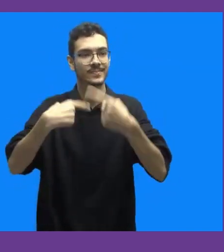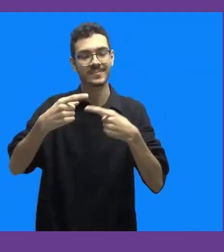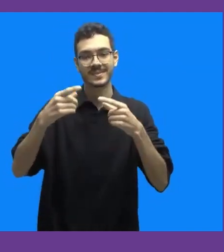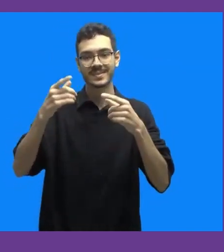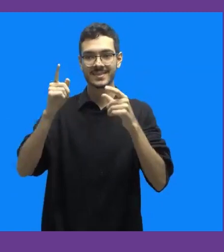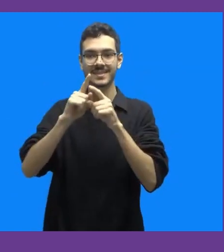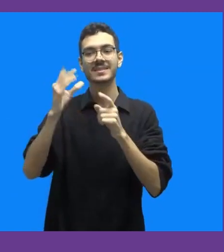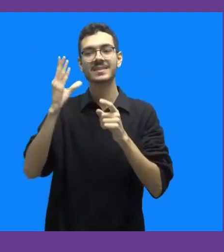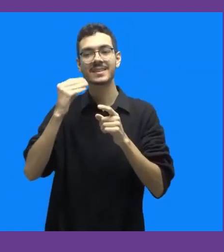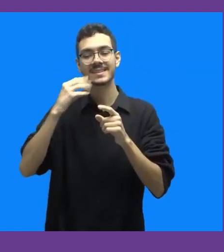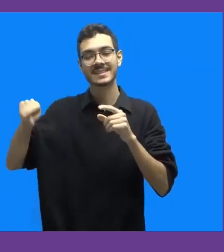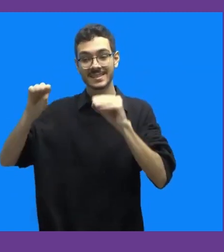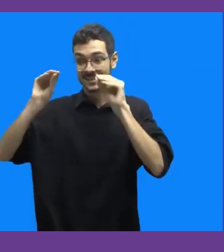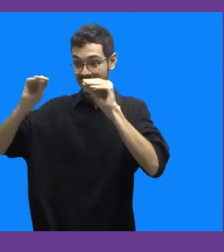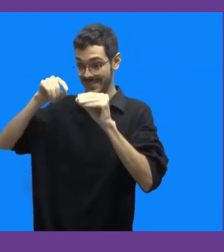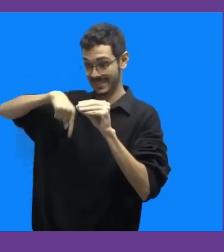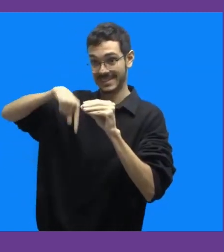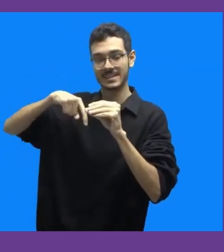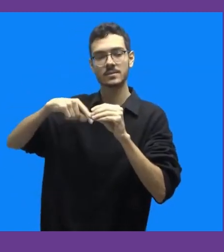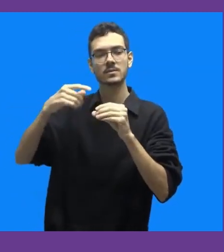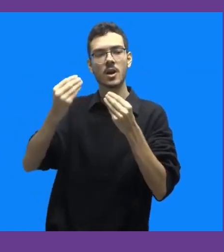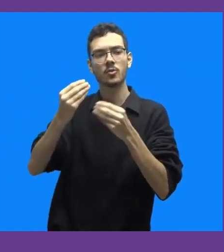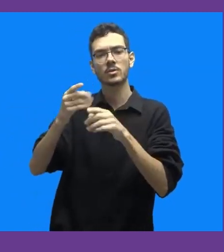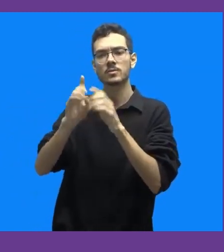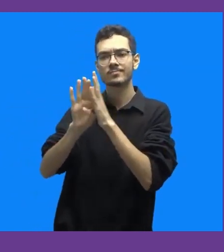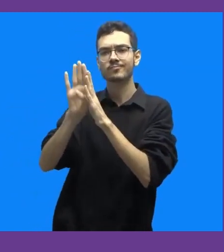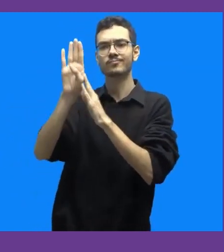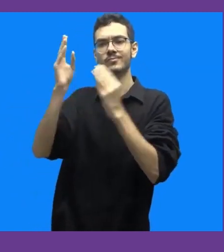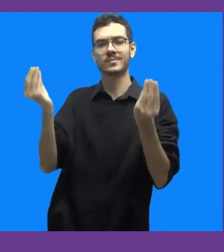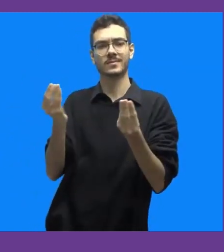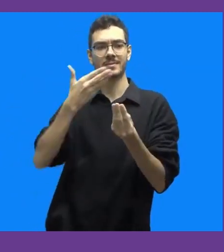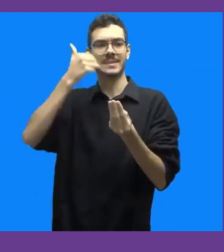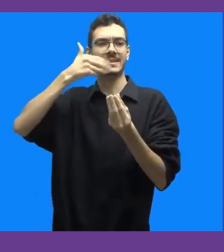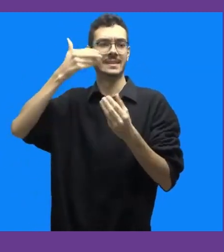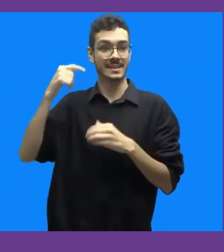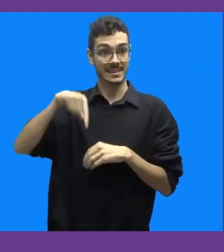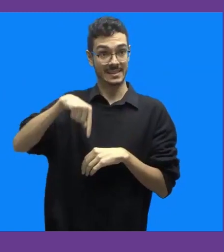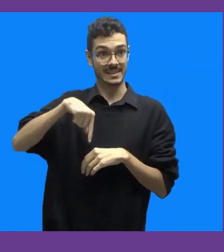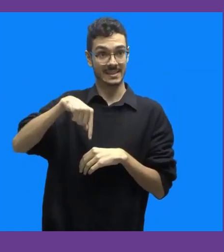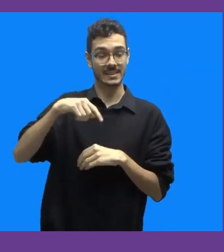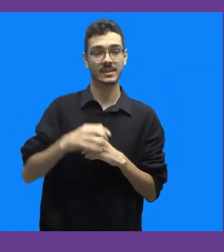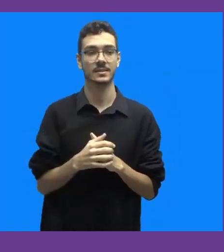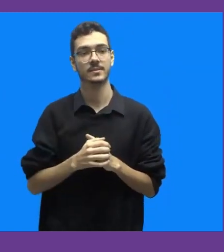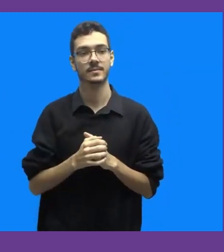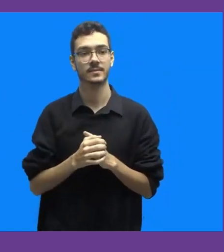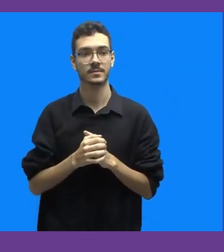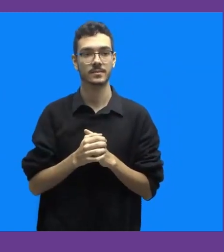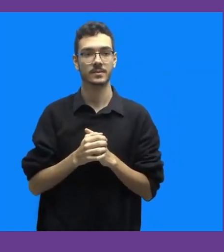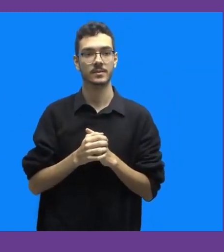are monitoring quality. So for us, it's really imperative that we have a good working relationship with the teaching enhancement